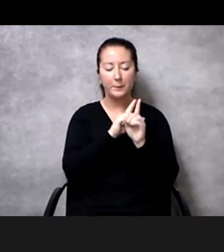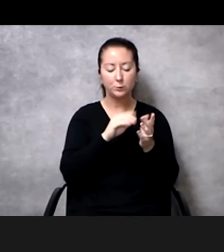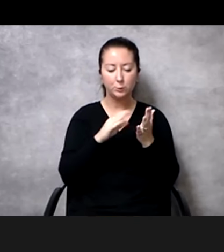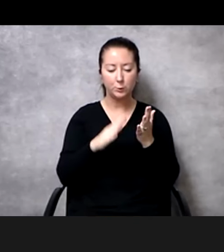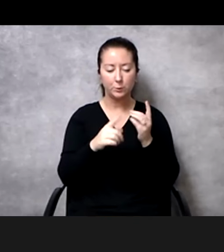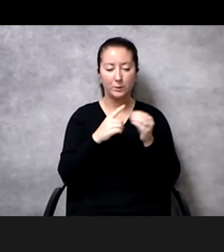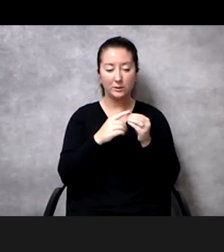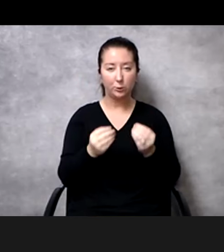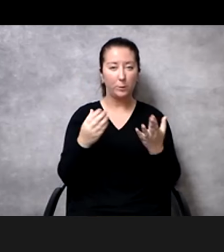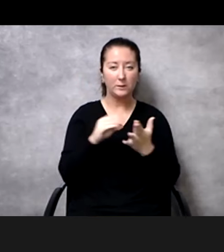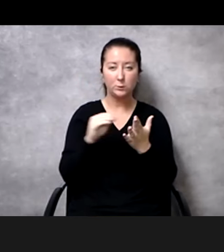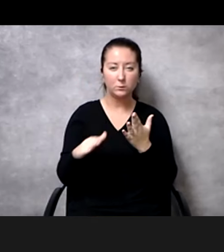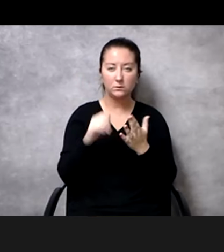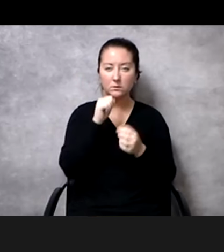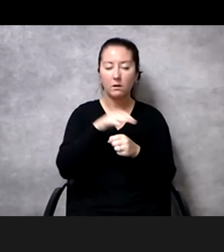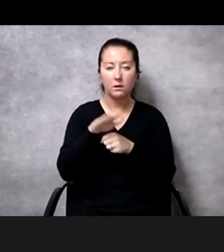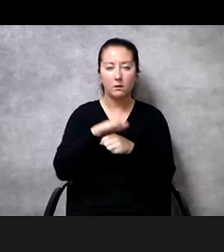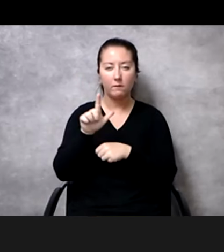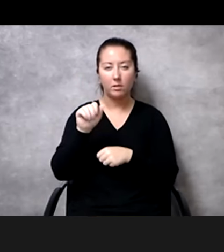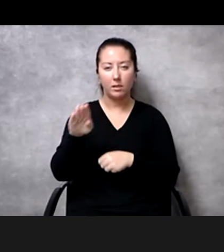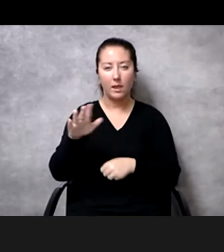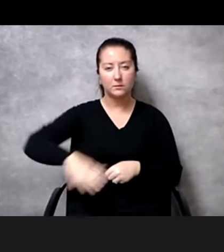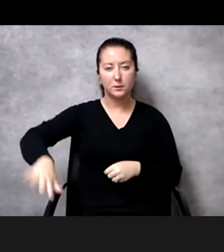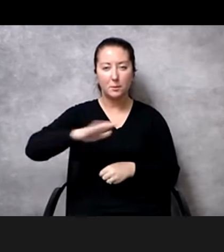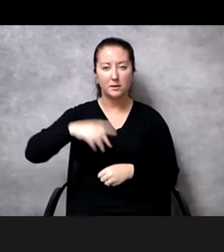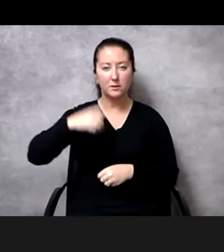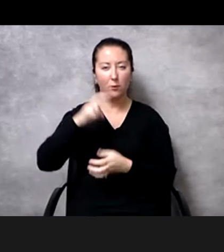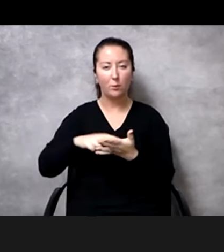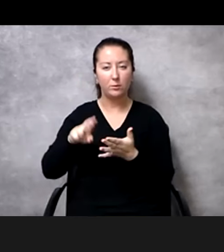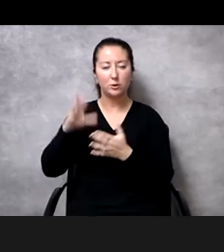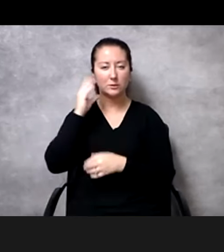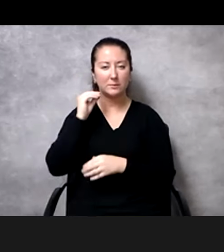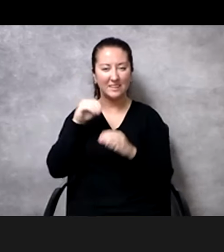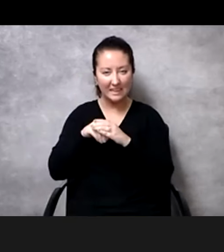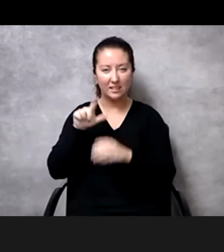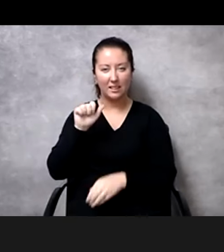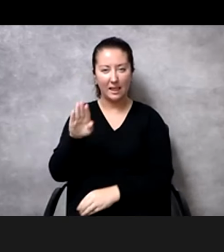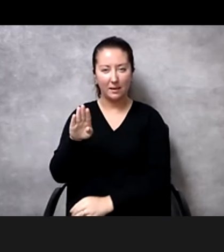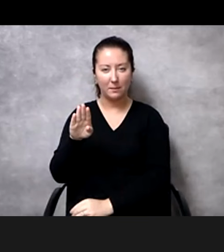students and not enough lab space for students to get research experiences in the lab.